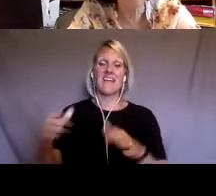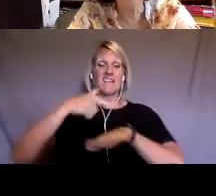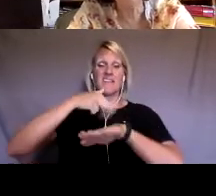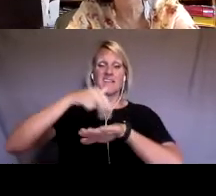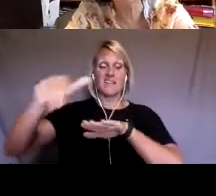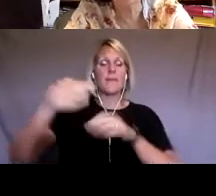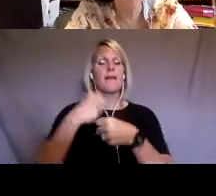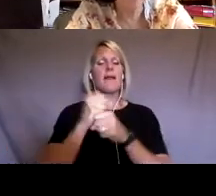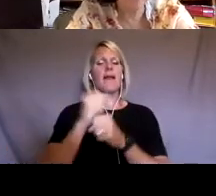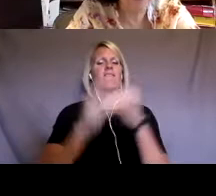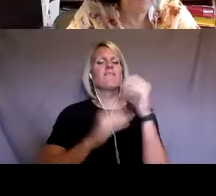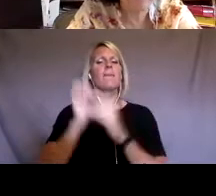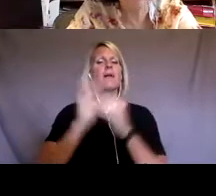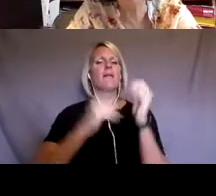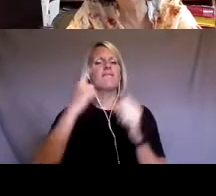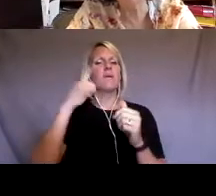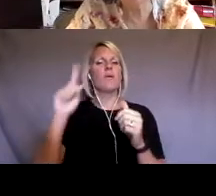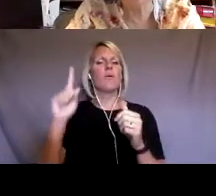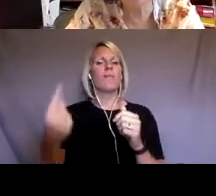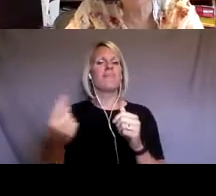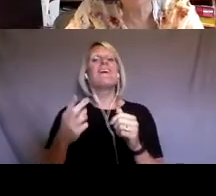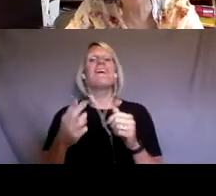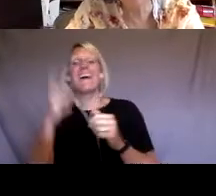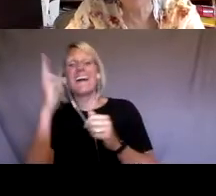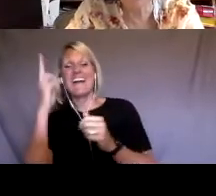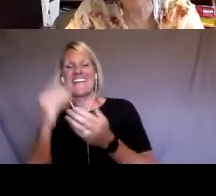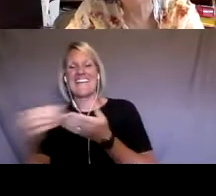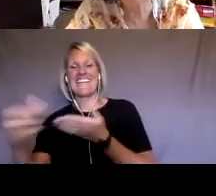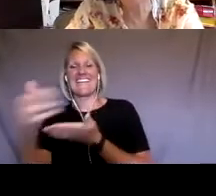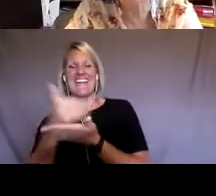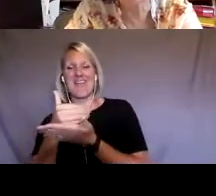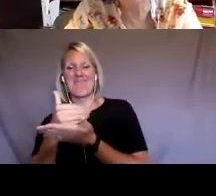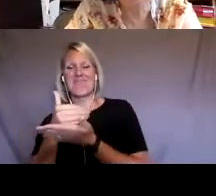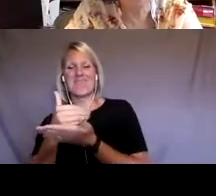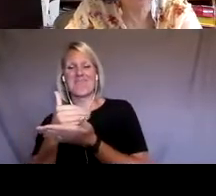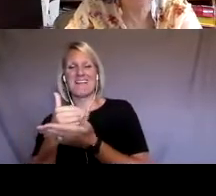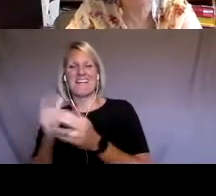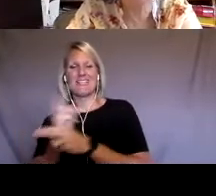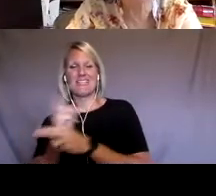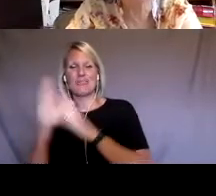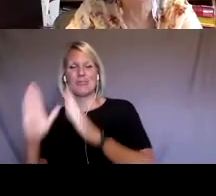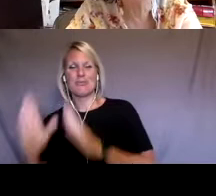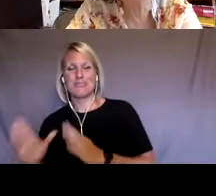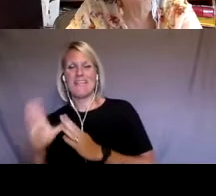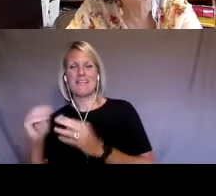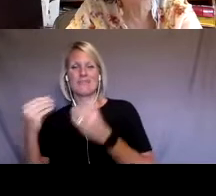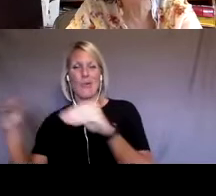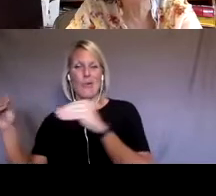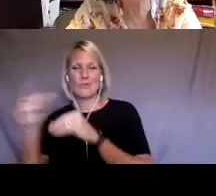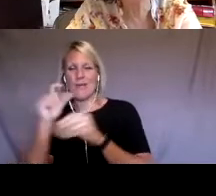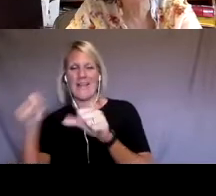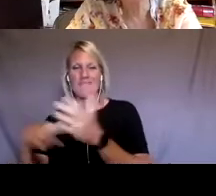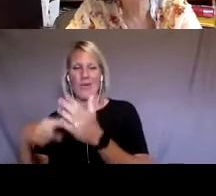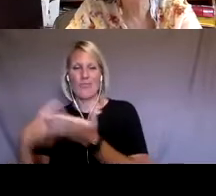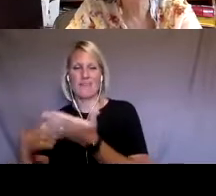comfortable for only higher income consumers and higher income retailers, those that can afford the rent.